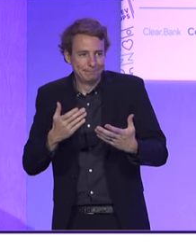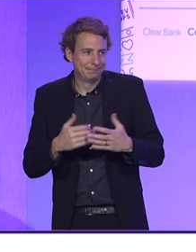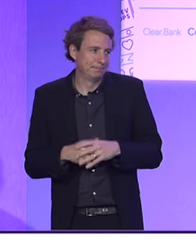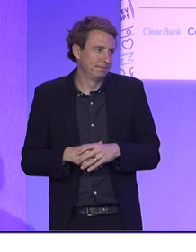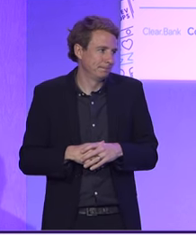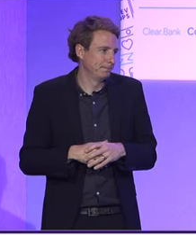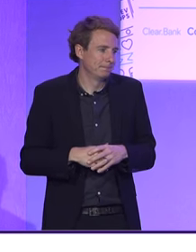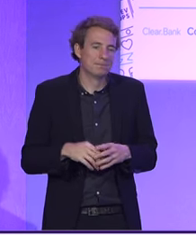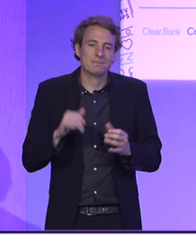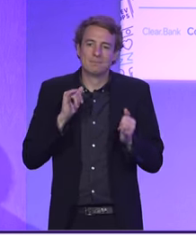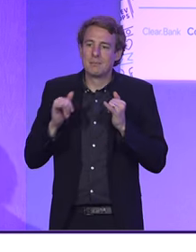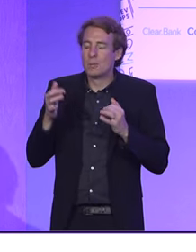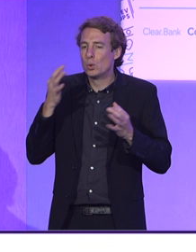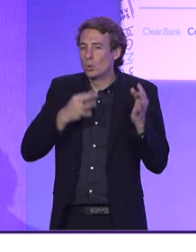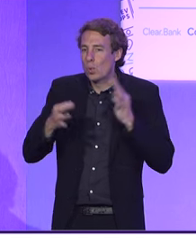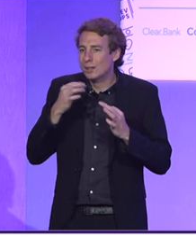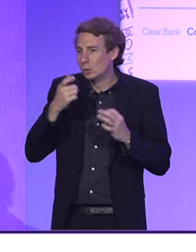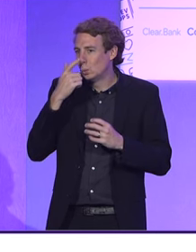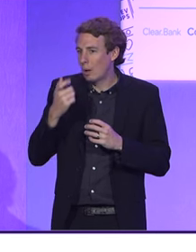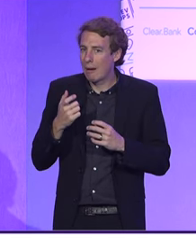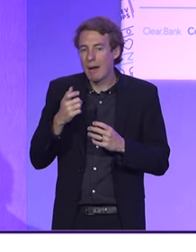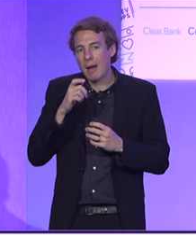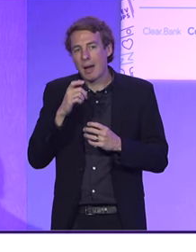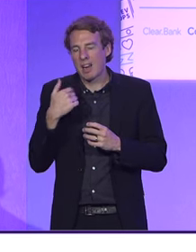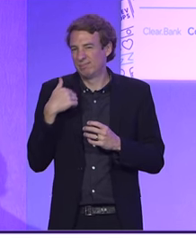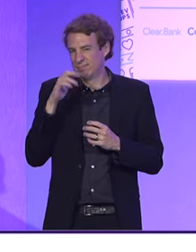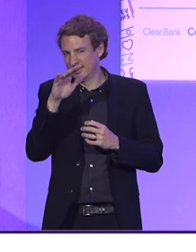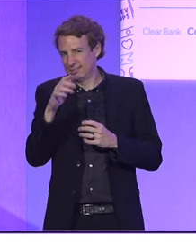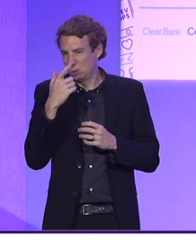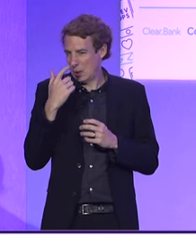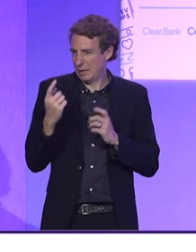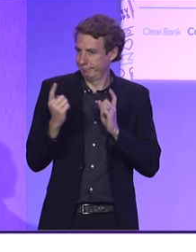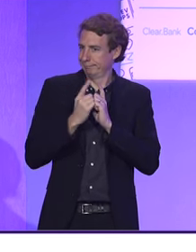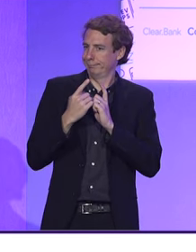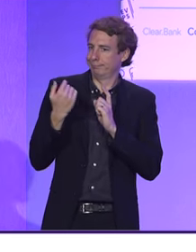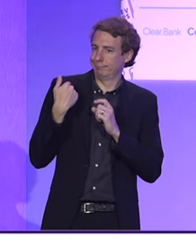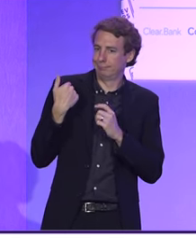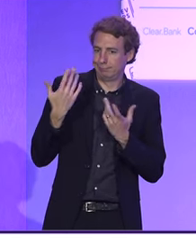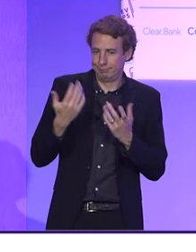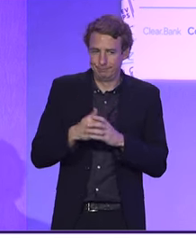If you have more questions, just I'll be there for some hours. So, thank you, everyone.